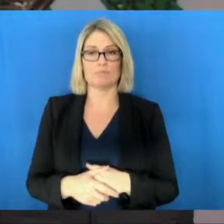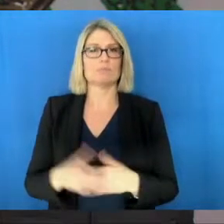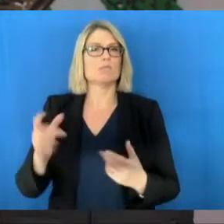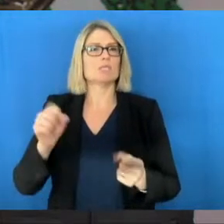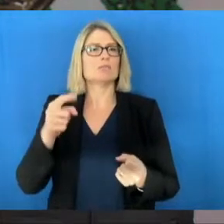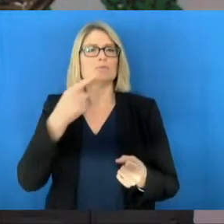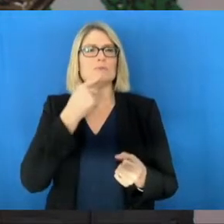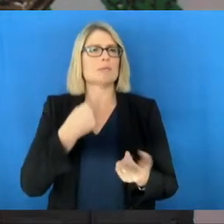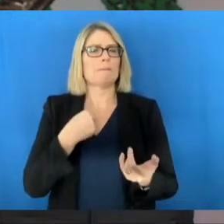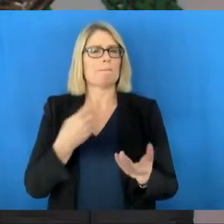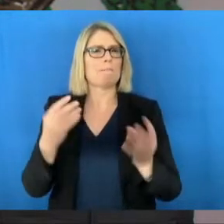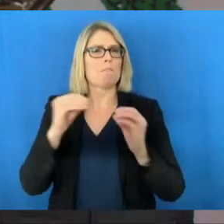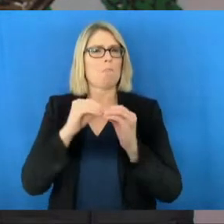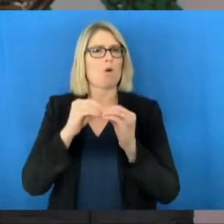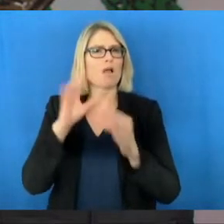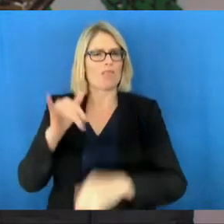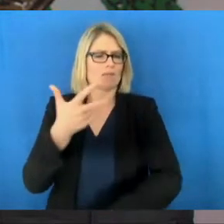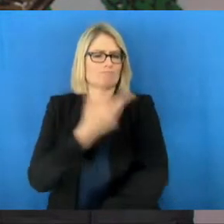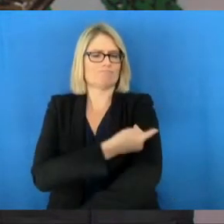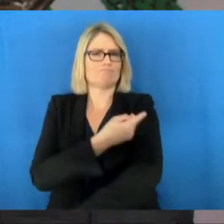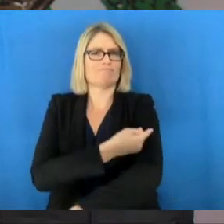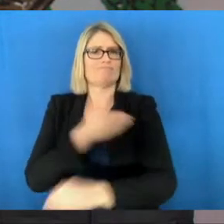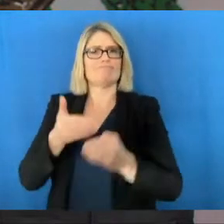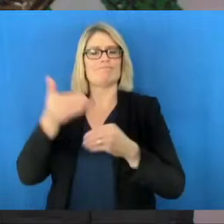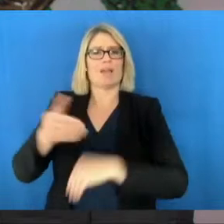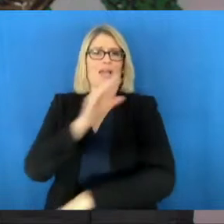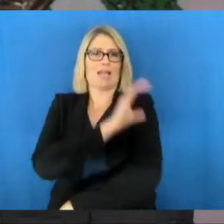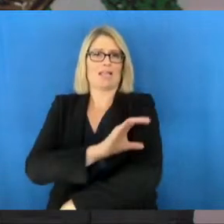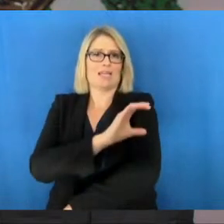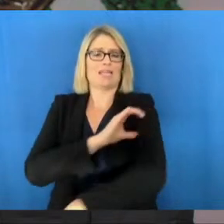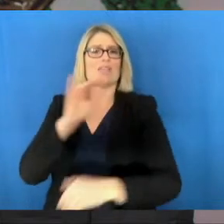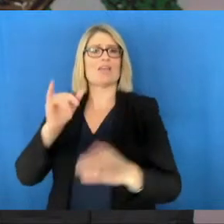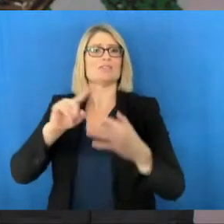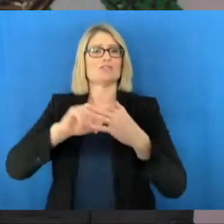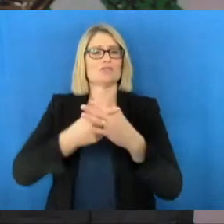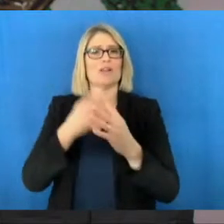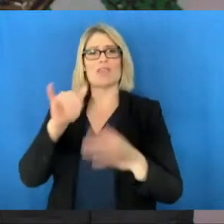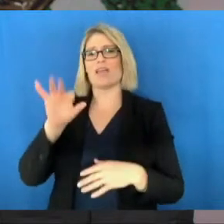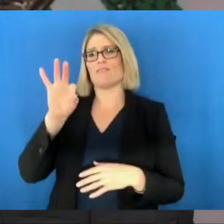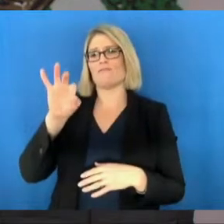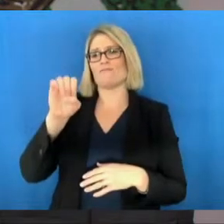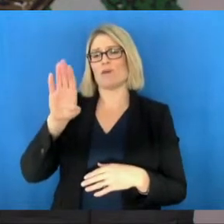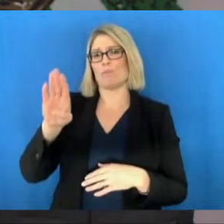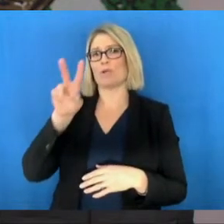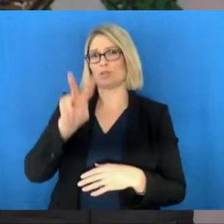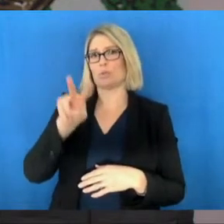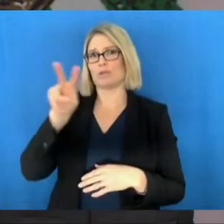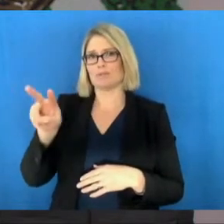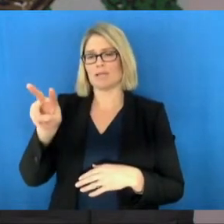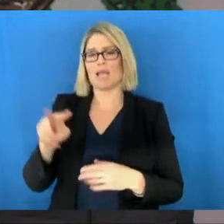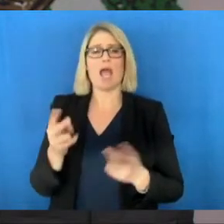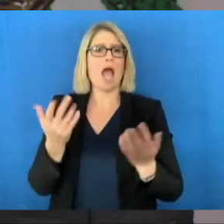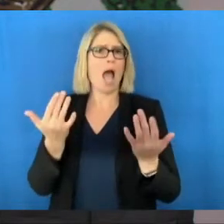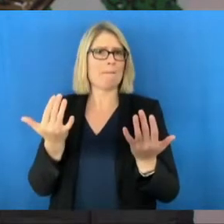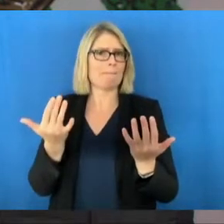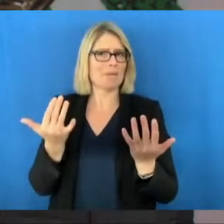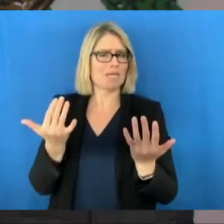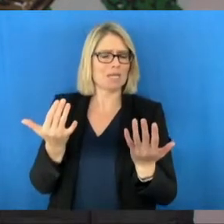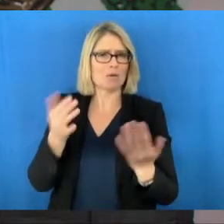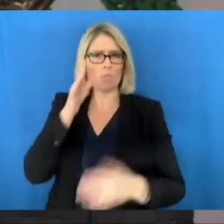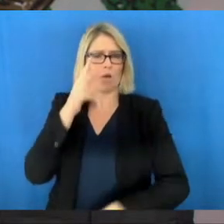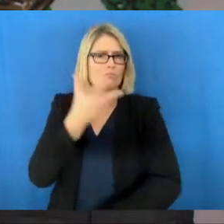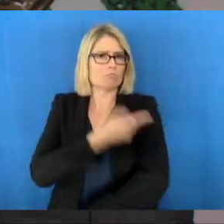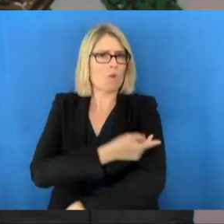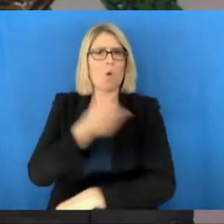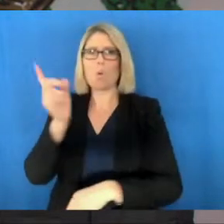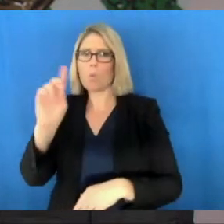actual vaccination clinics that will be starting on February 22nd? How many will there be? Where will they